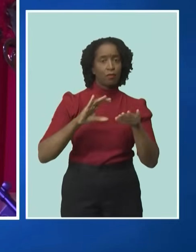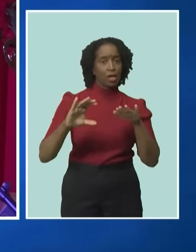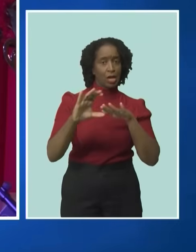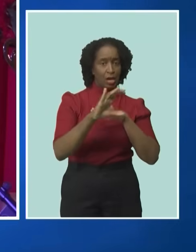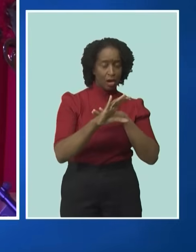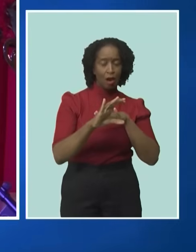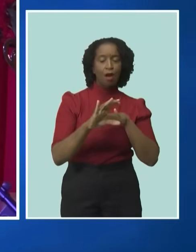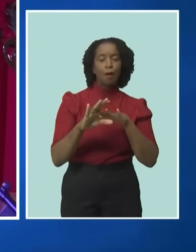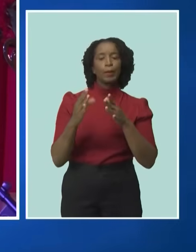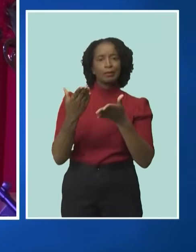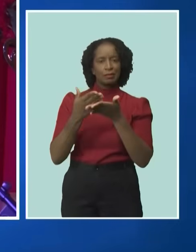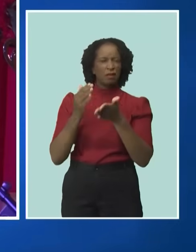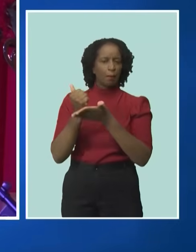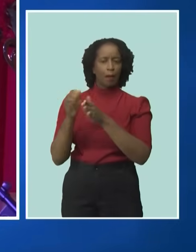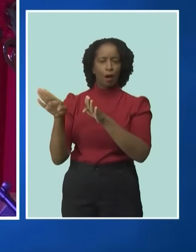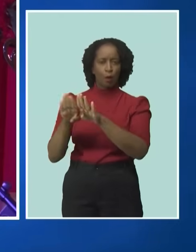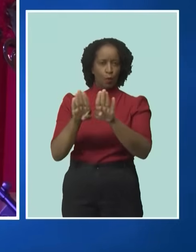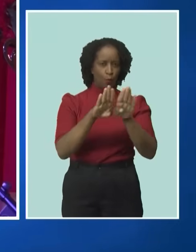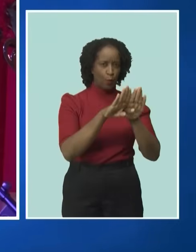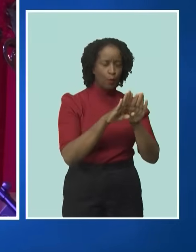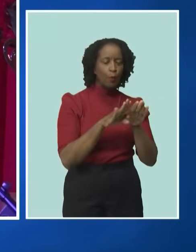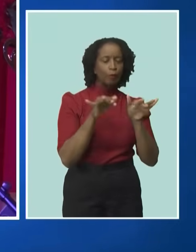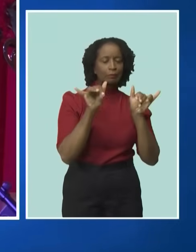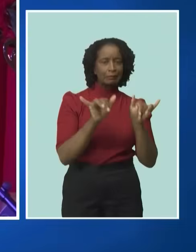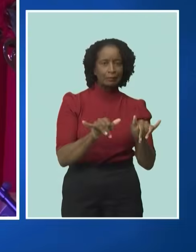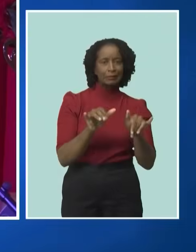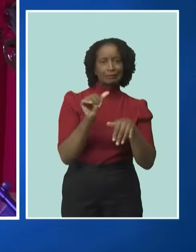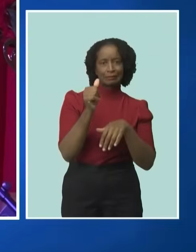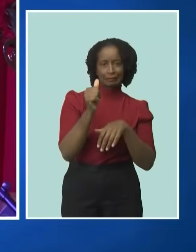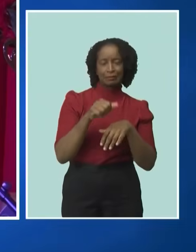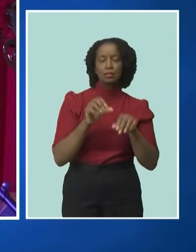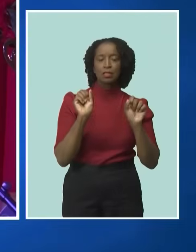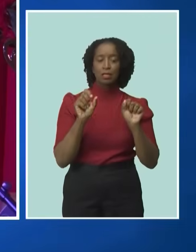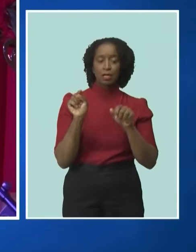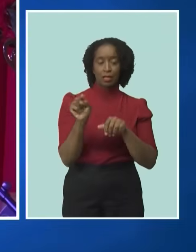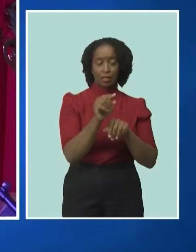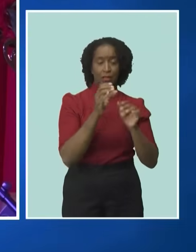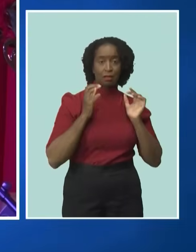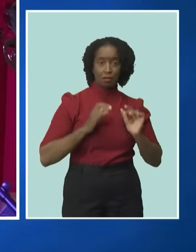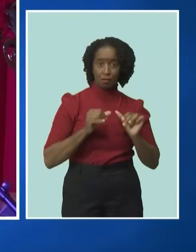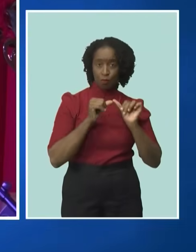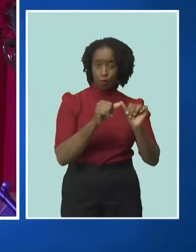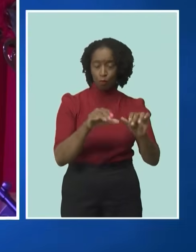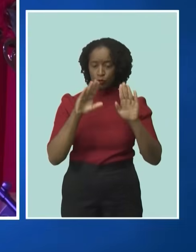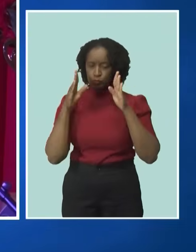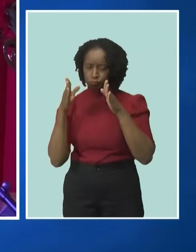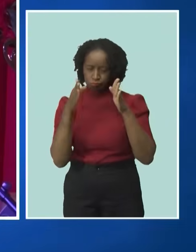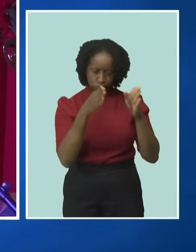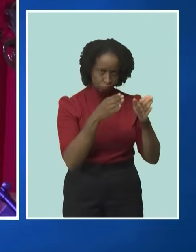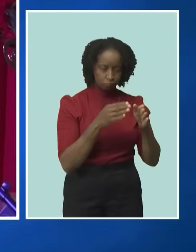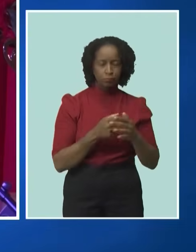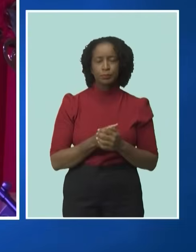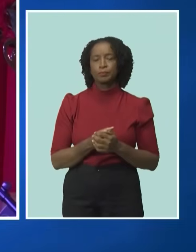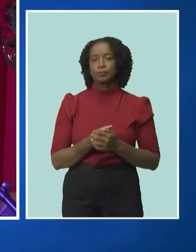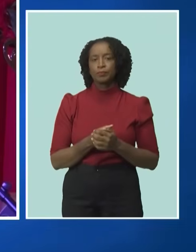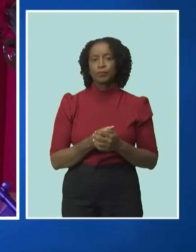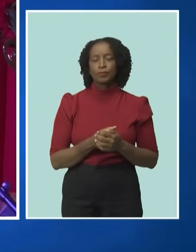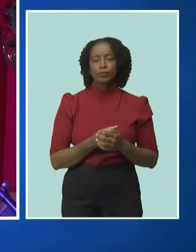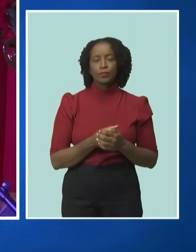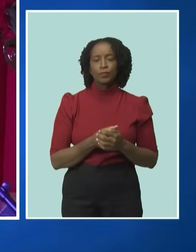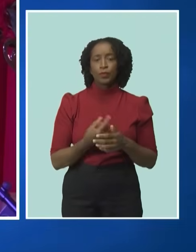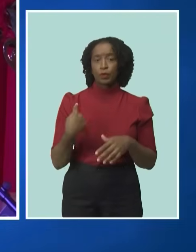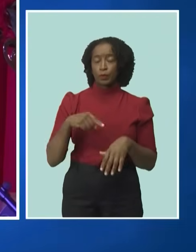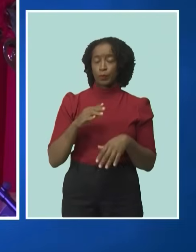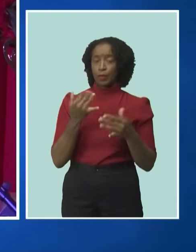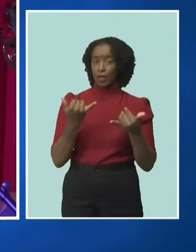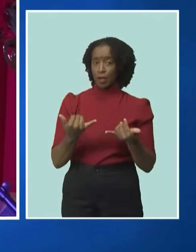us to be laser focused on the clients in the countries that we are serving now. The revised country model we've implemented